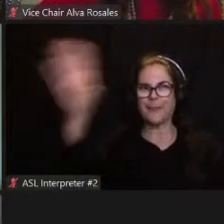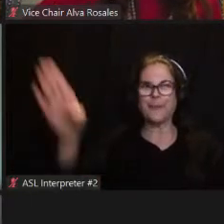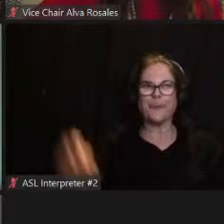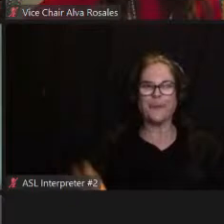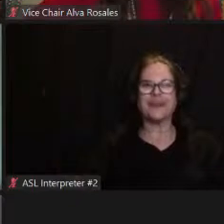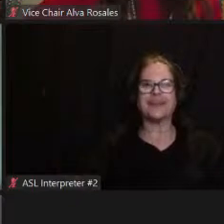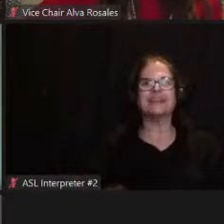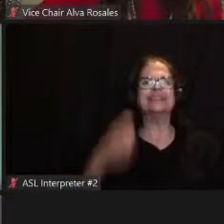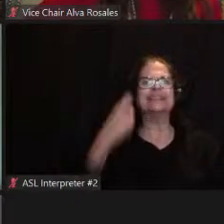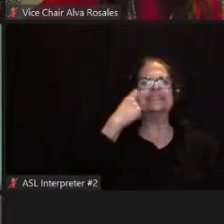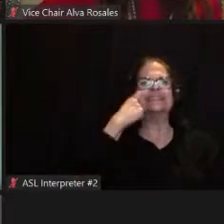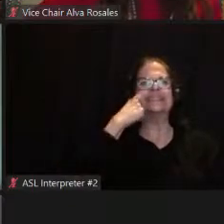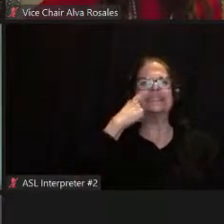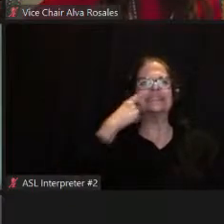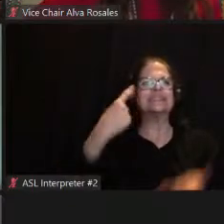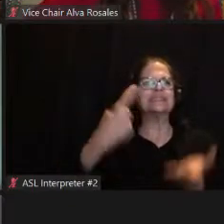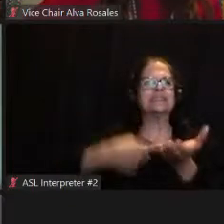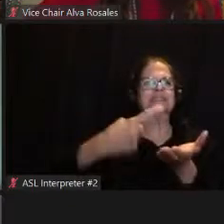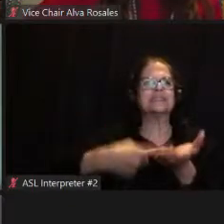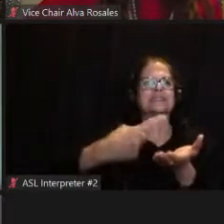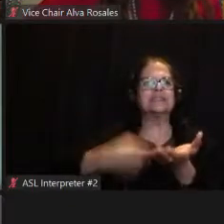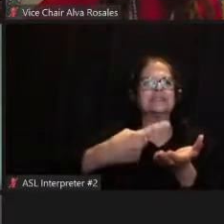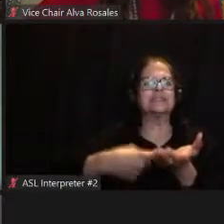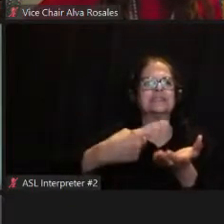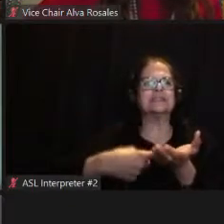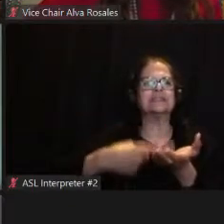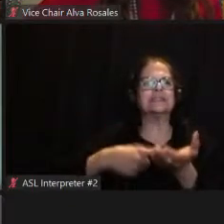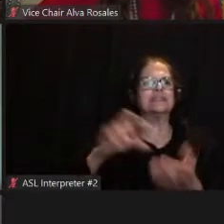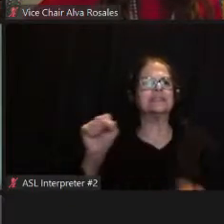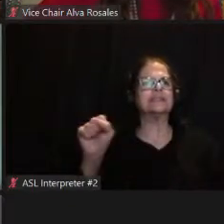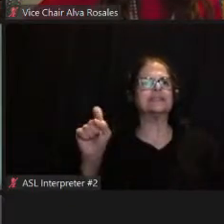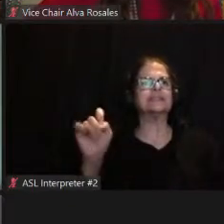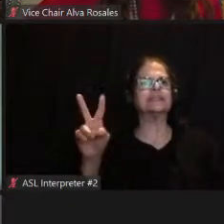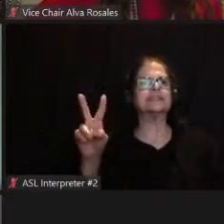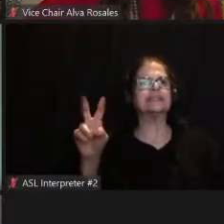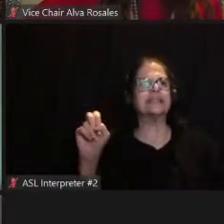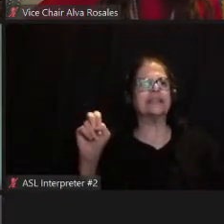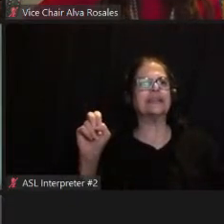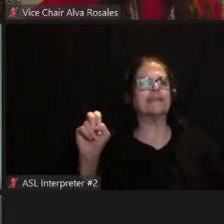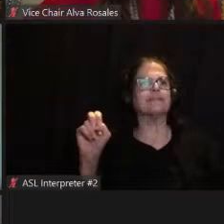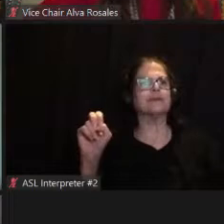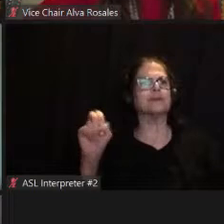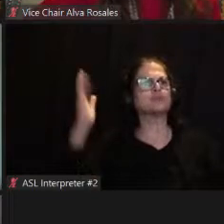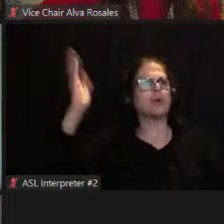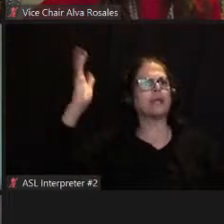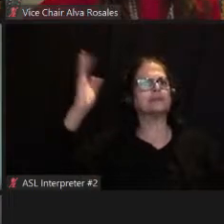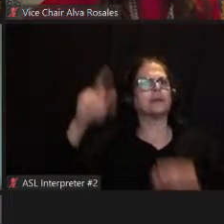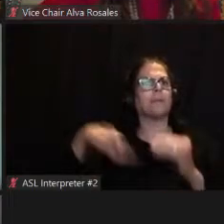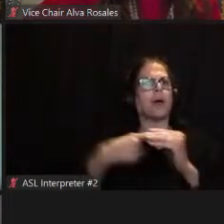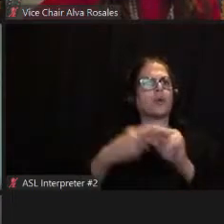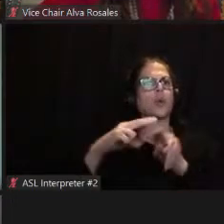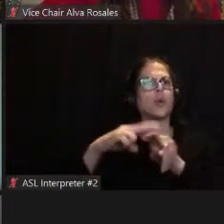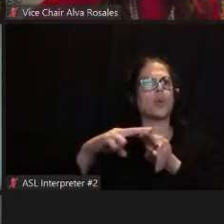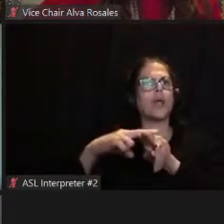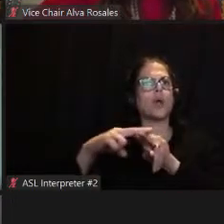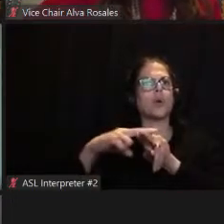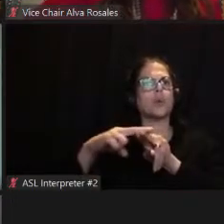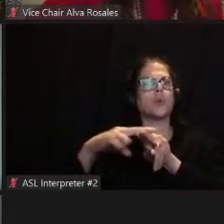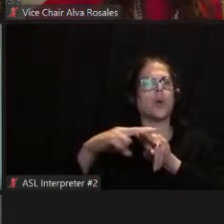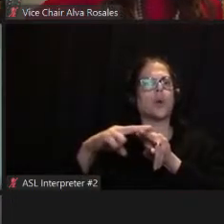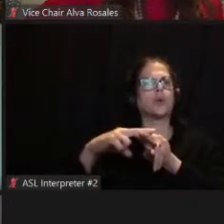We were just reviewing Steve's presentation on the railroad liability insurance. Do you have any questions on that